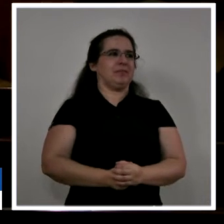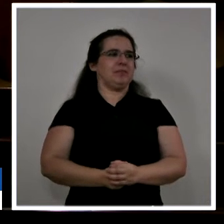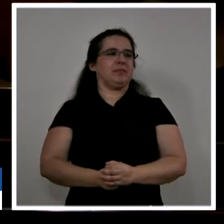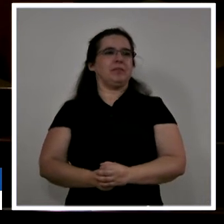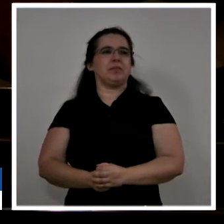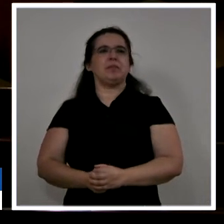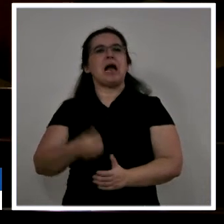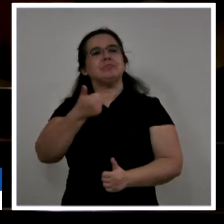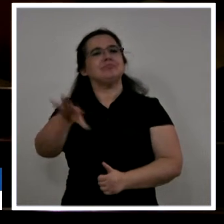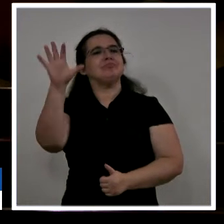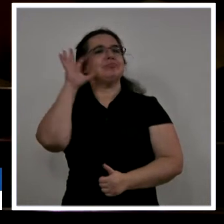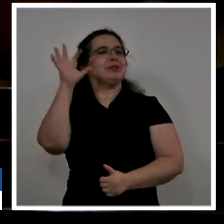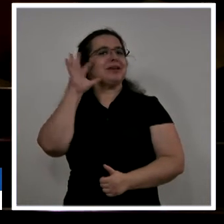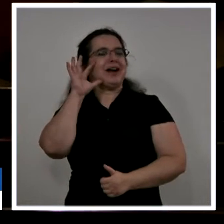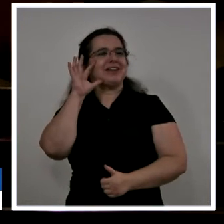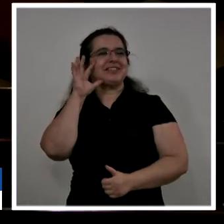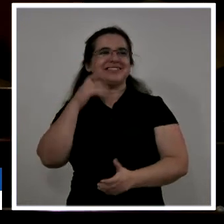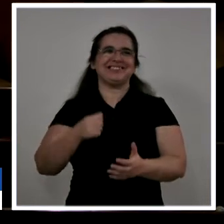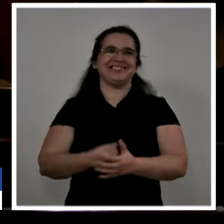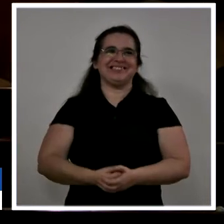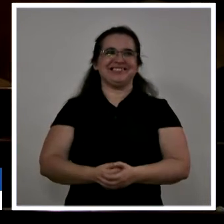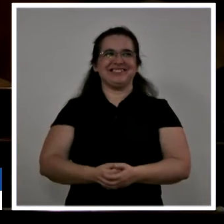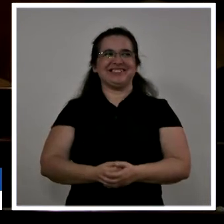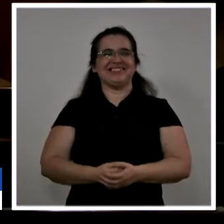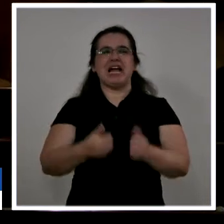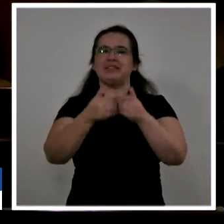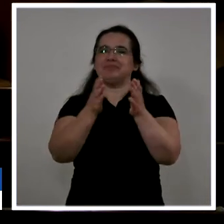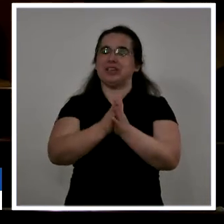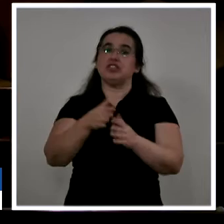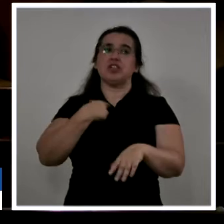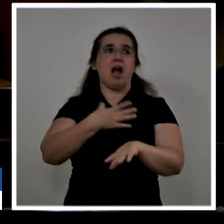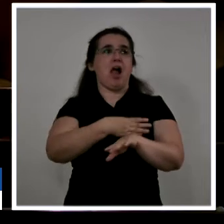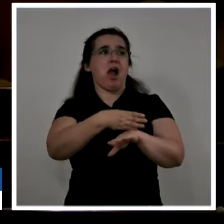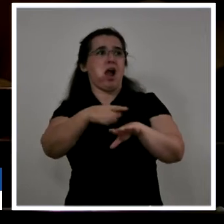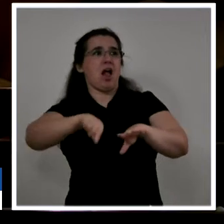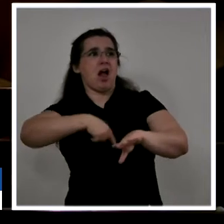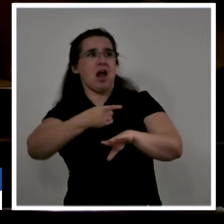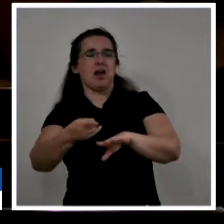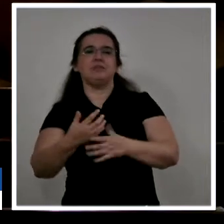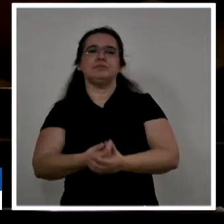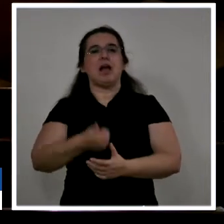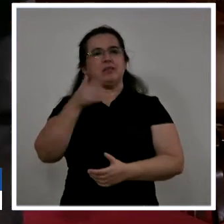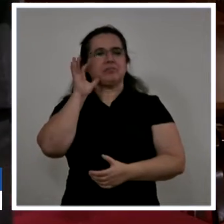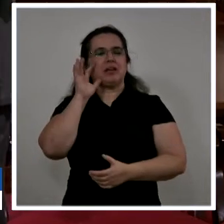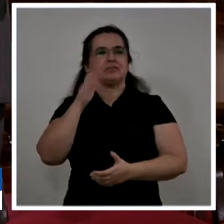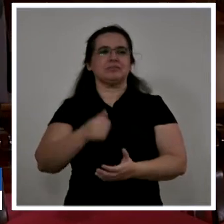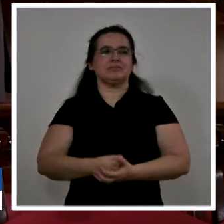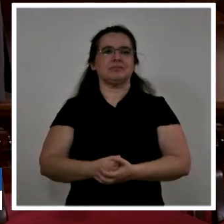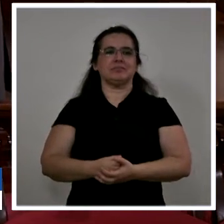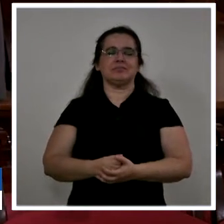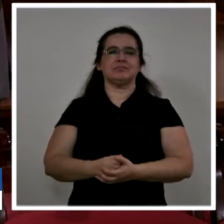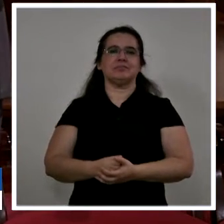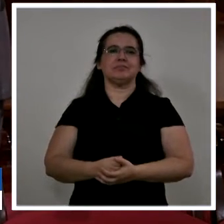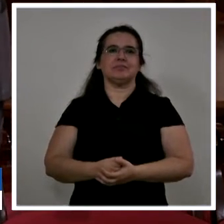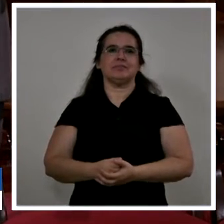Well, good evening, well, good afternoon, I guess. Boa tarde a todos, é tarde. Good afternoon. Well, Bob just took you